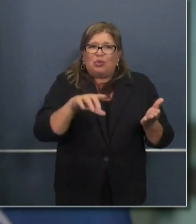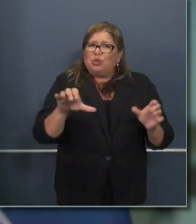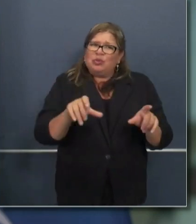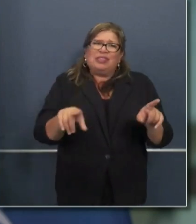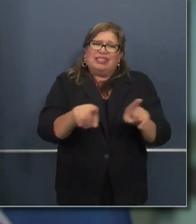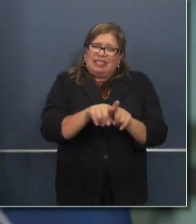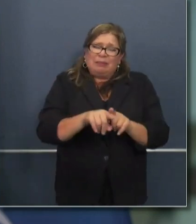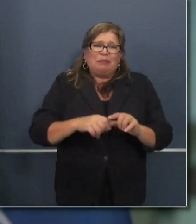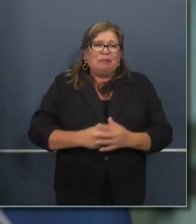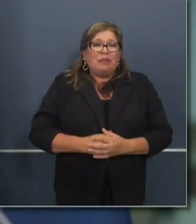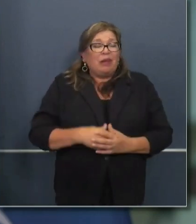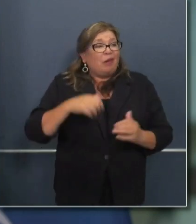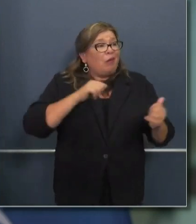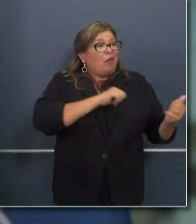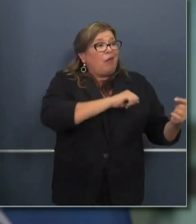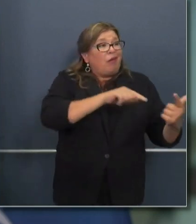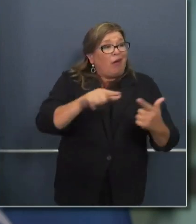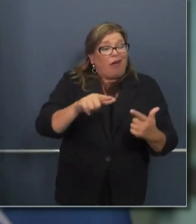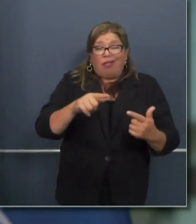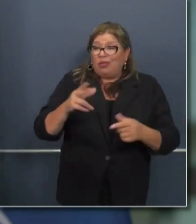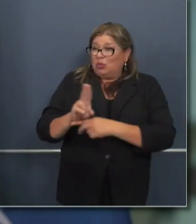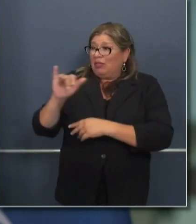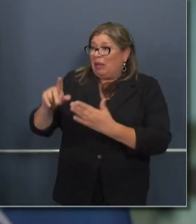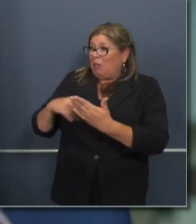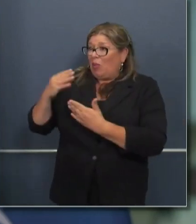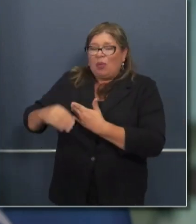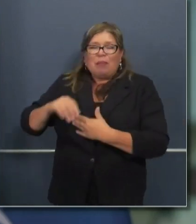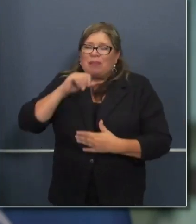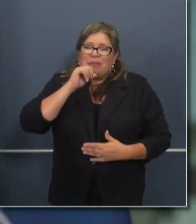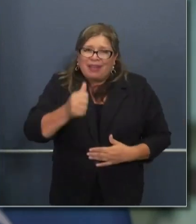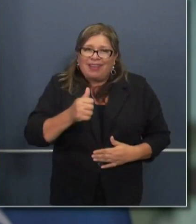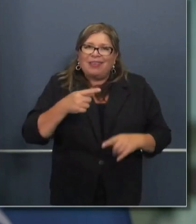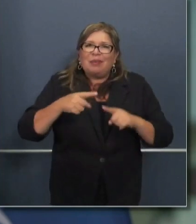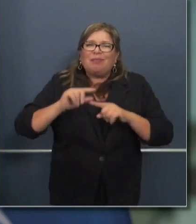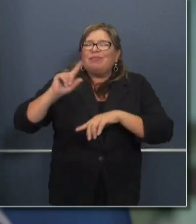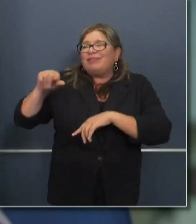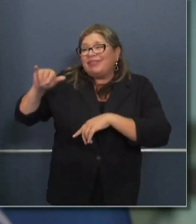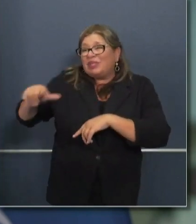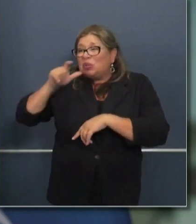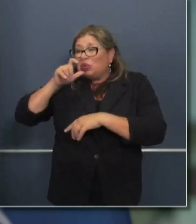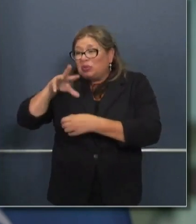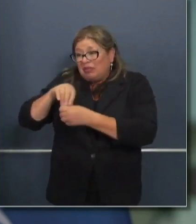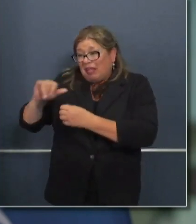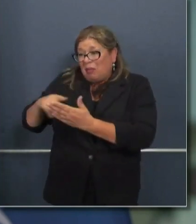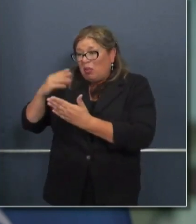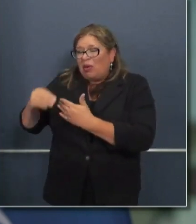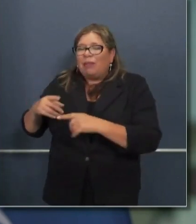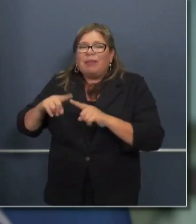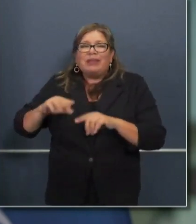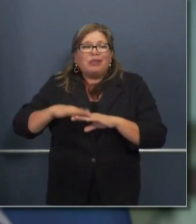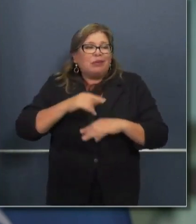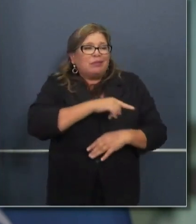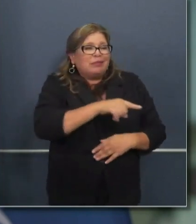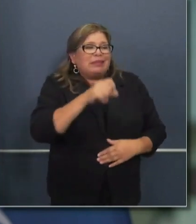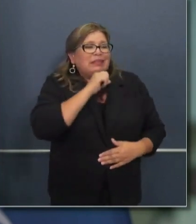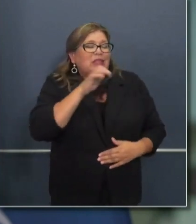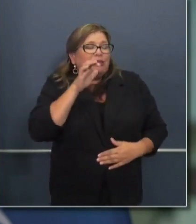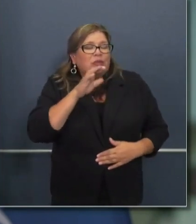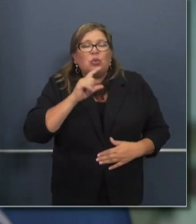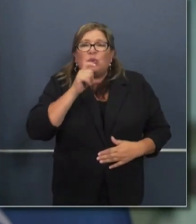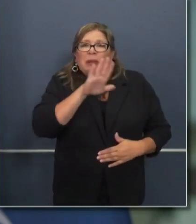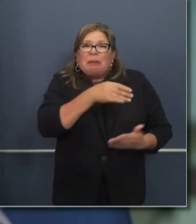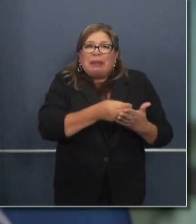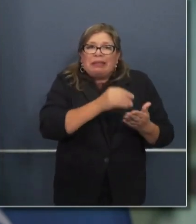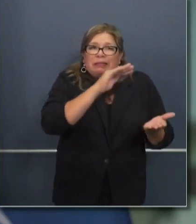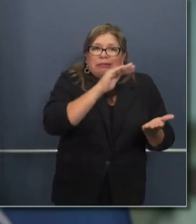every senior gets the benefit of the program. It's income eligible program. It's people that otherwise are not eligible for other